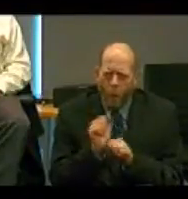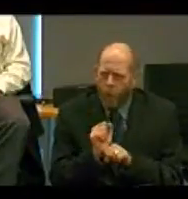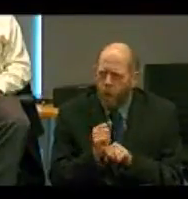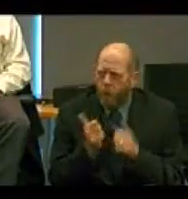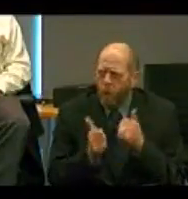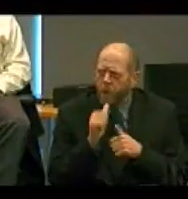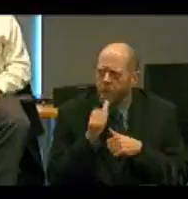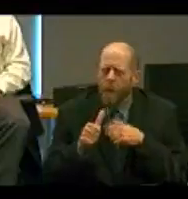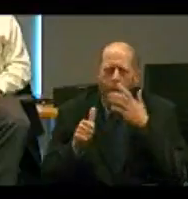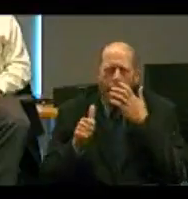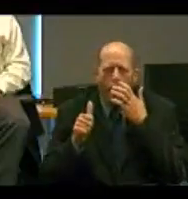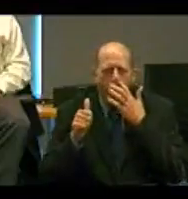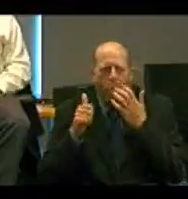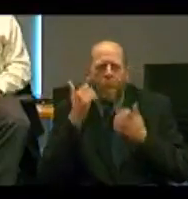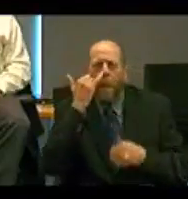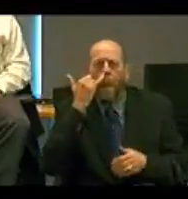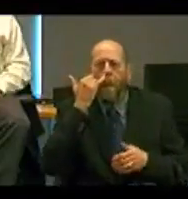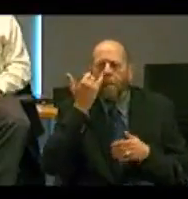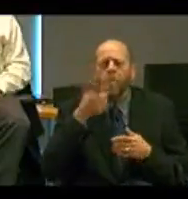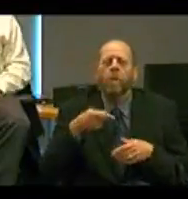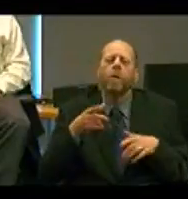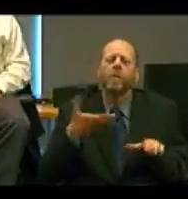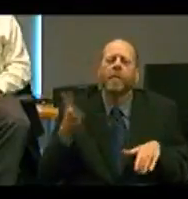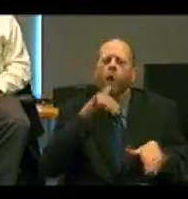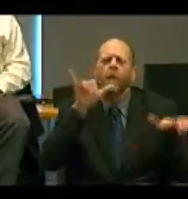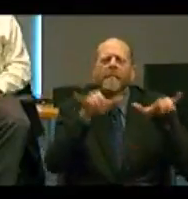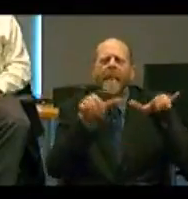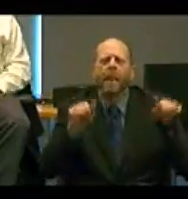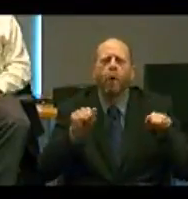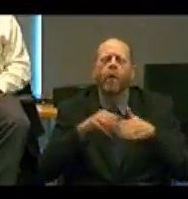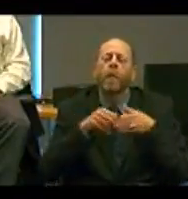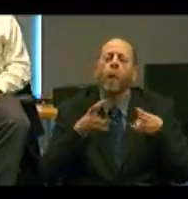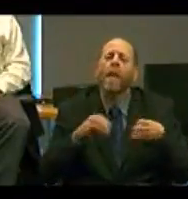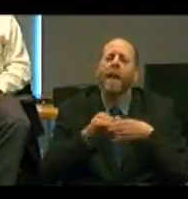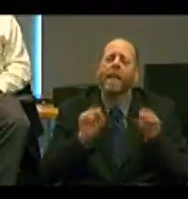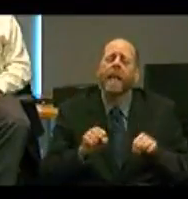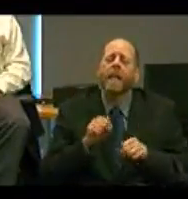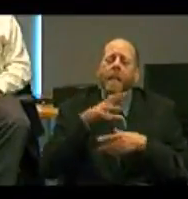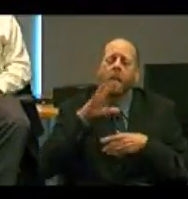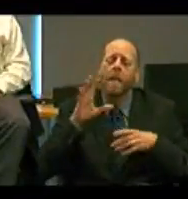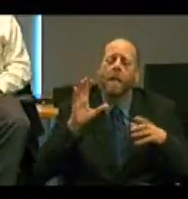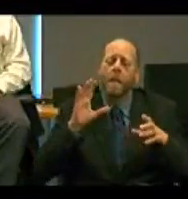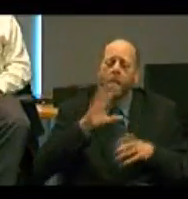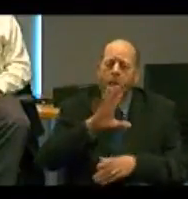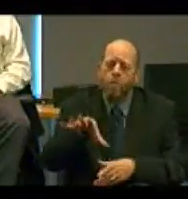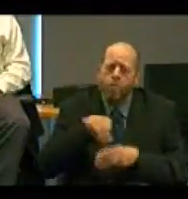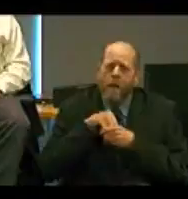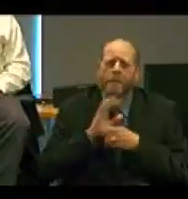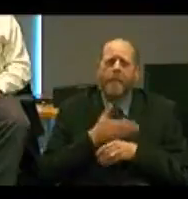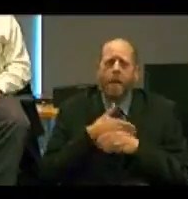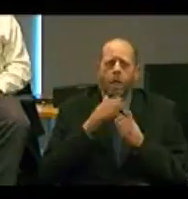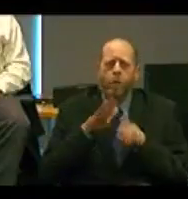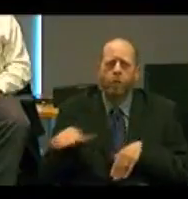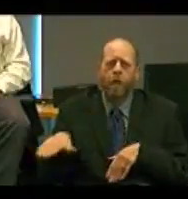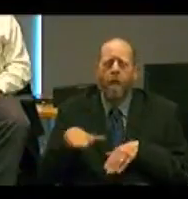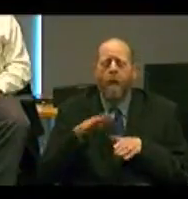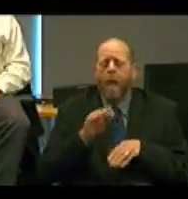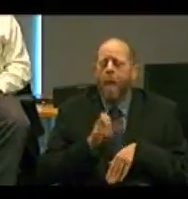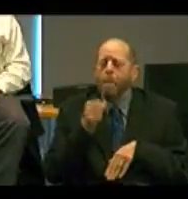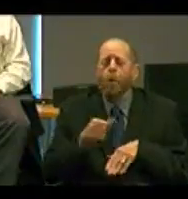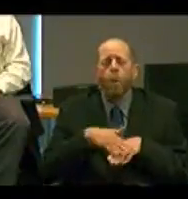and whether or not these things are scalable in a way that can embrace our children to put them on a path